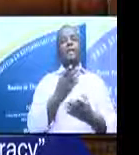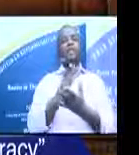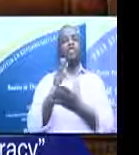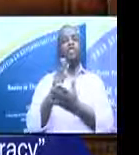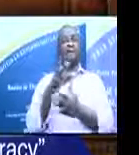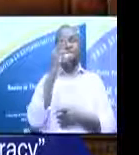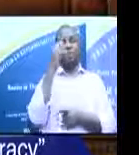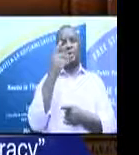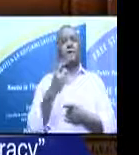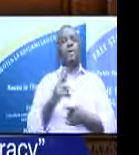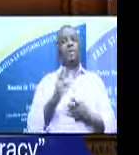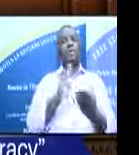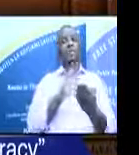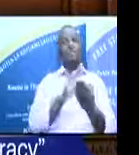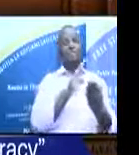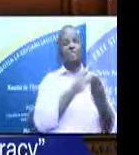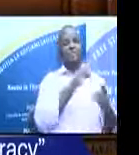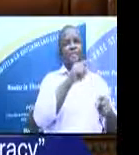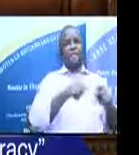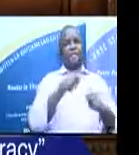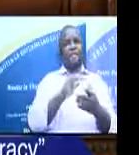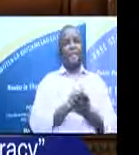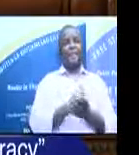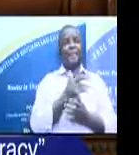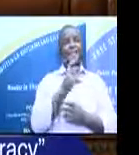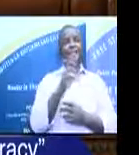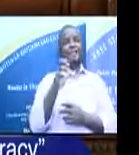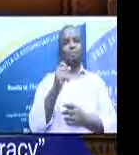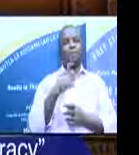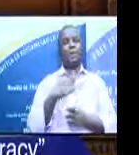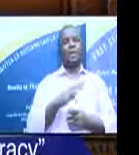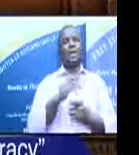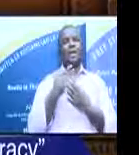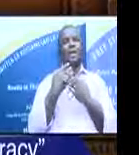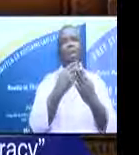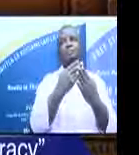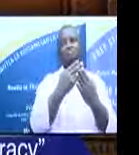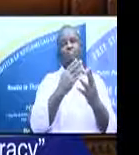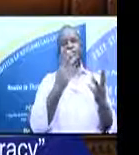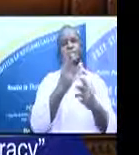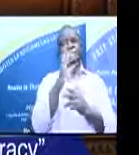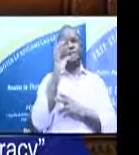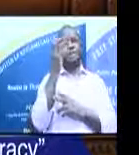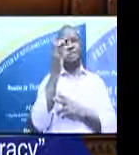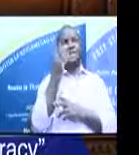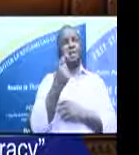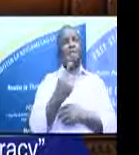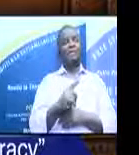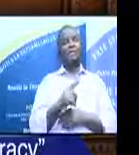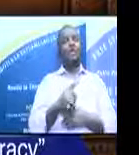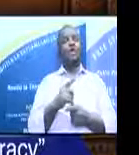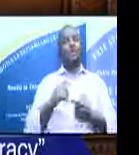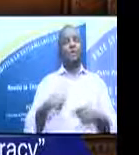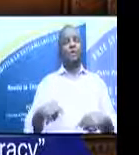and treatment approaches. The ANC wishes to thank the people of the Free State for fighting